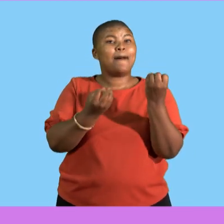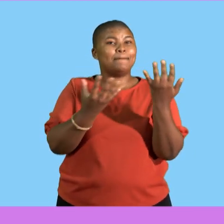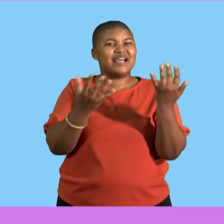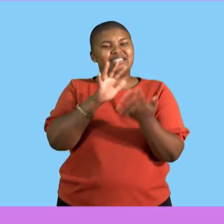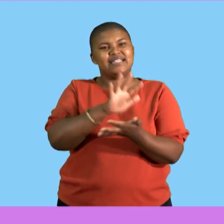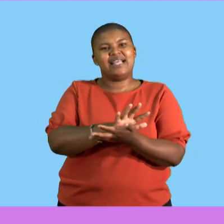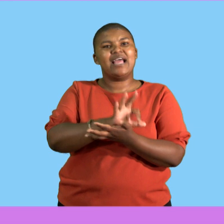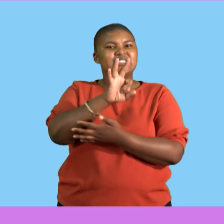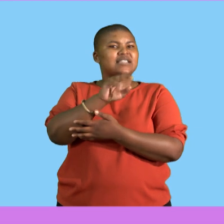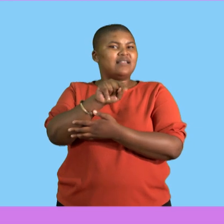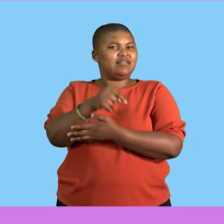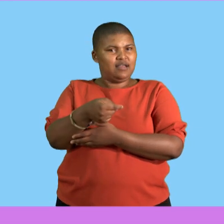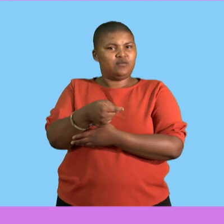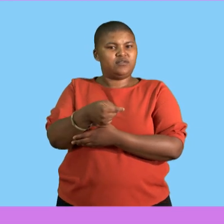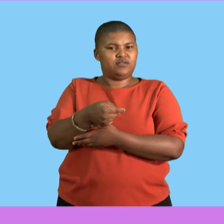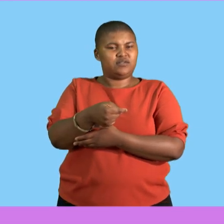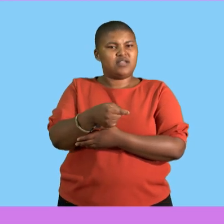us